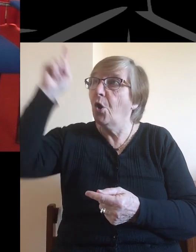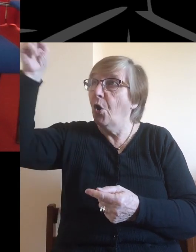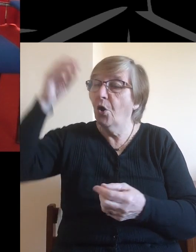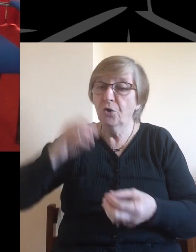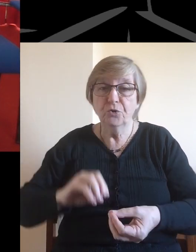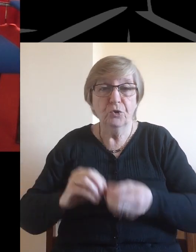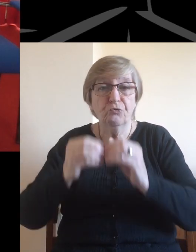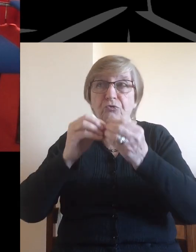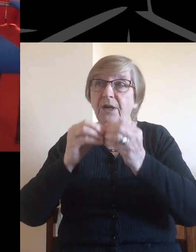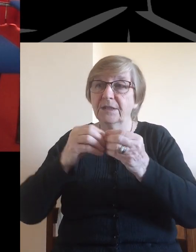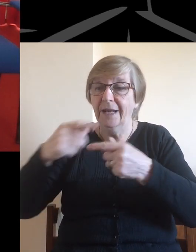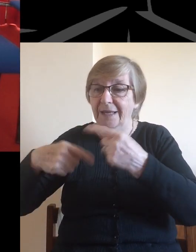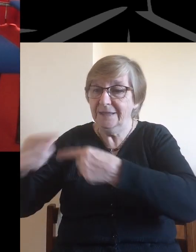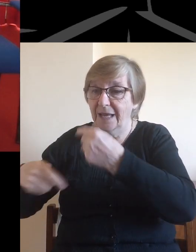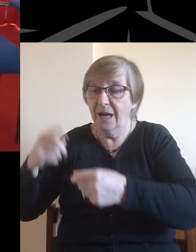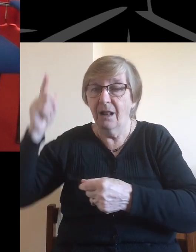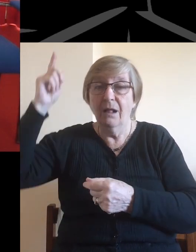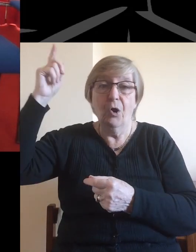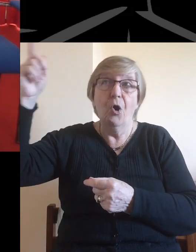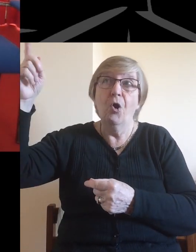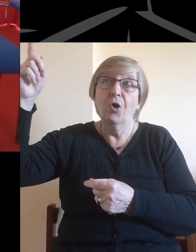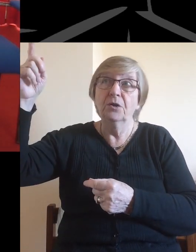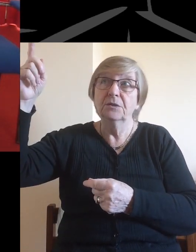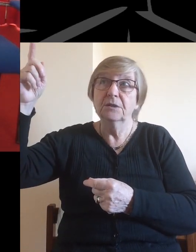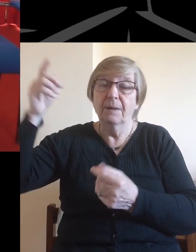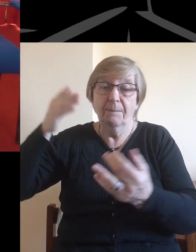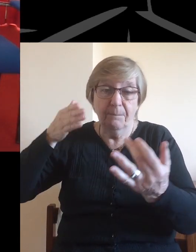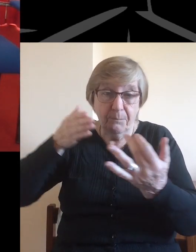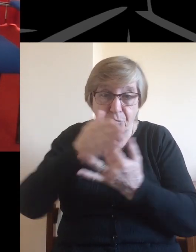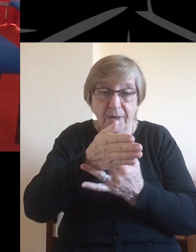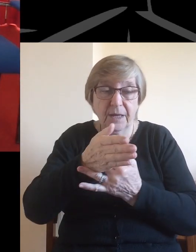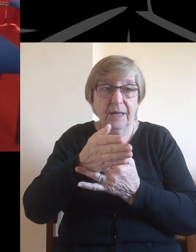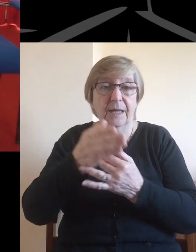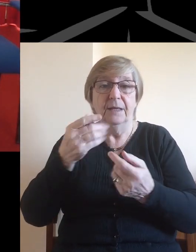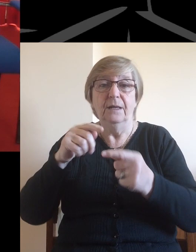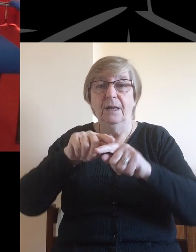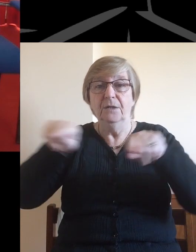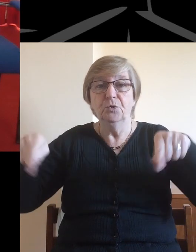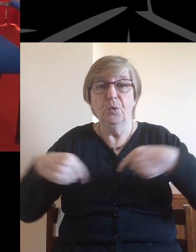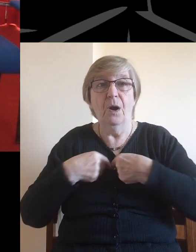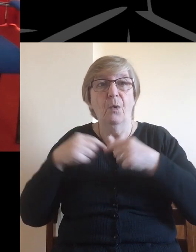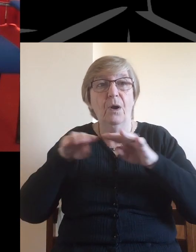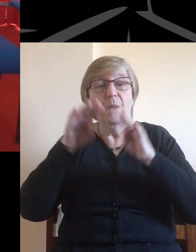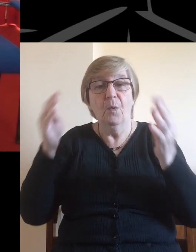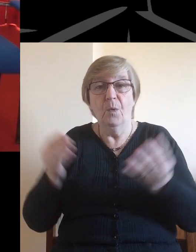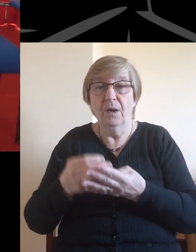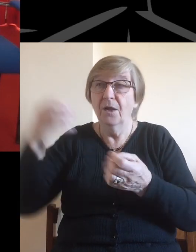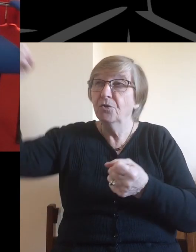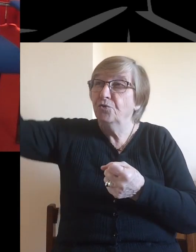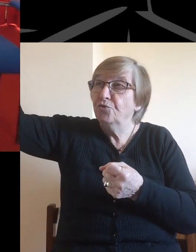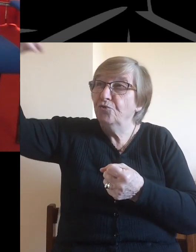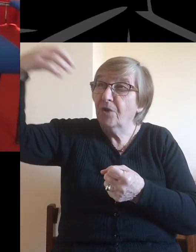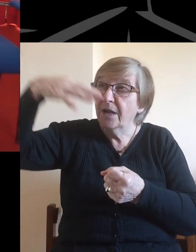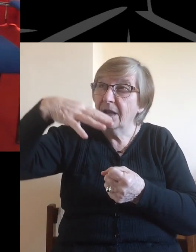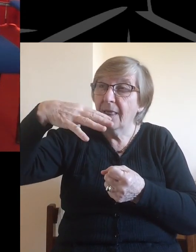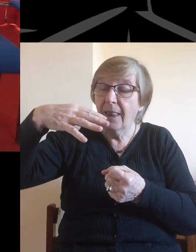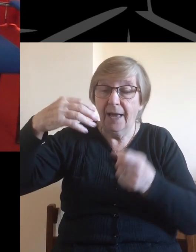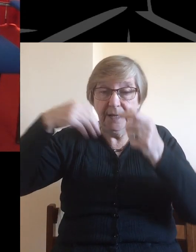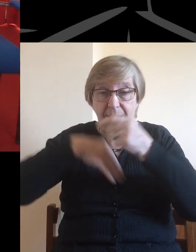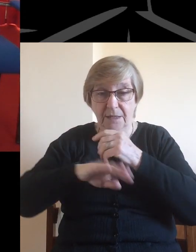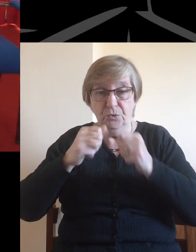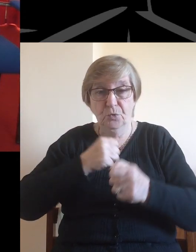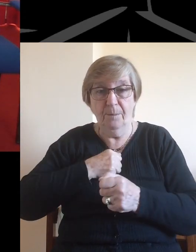it is the eternal God breaking into our world, shining his light into our